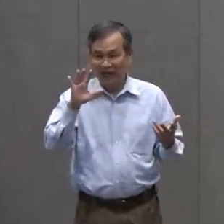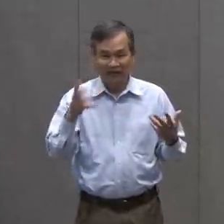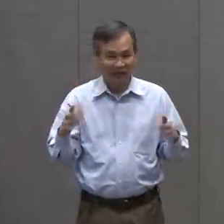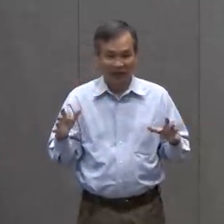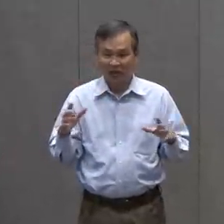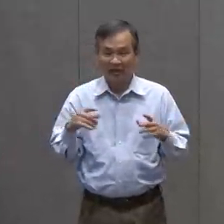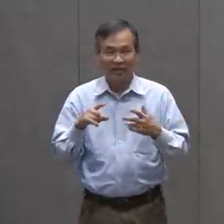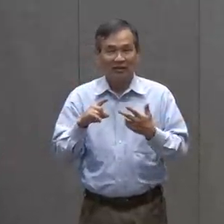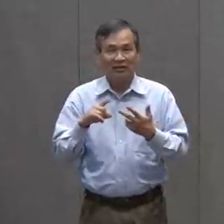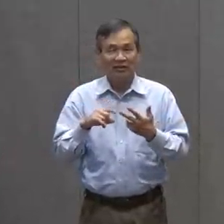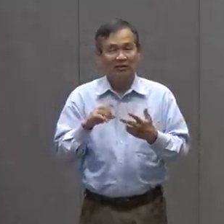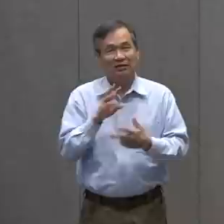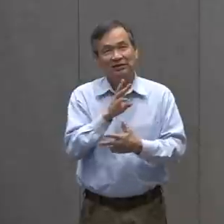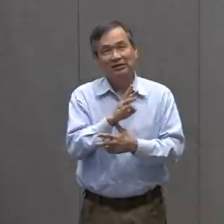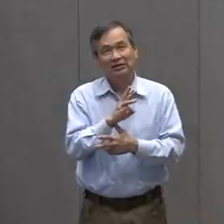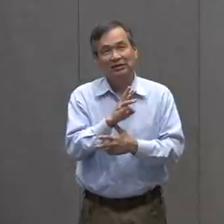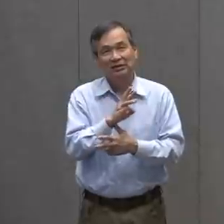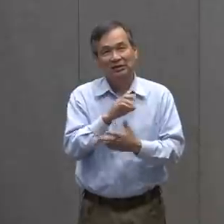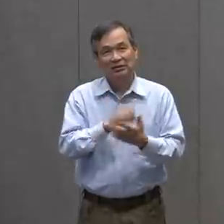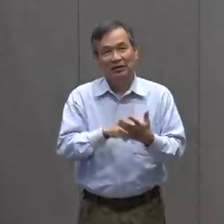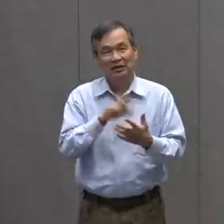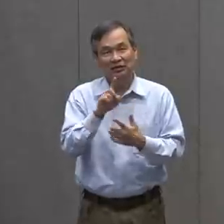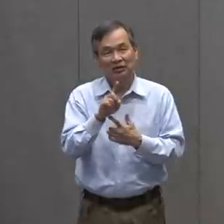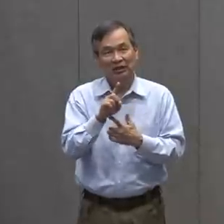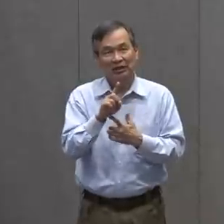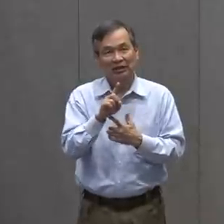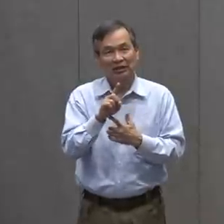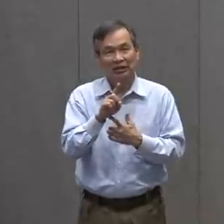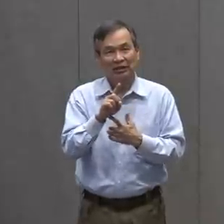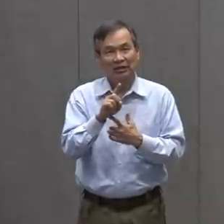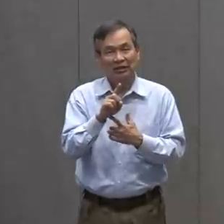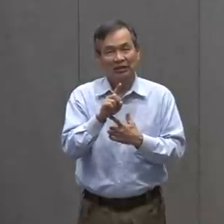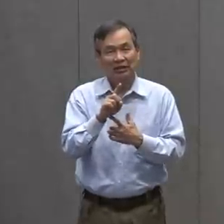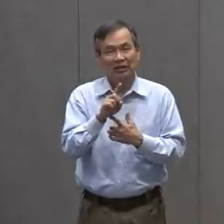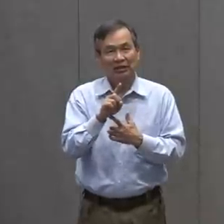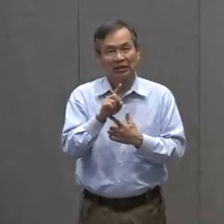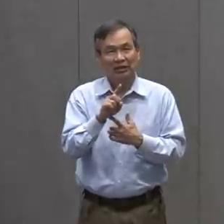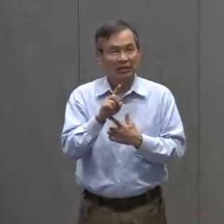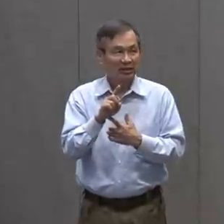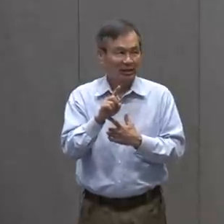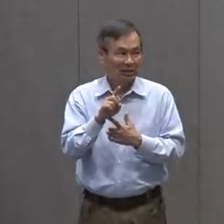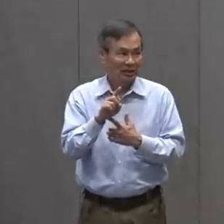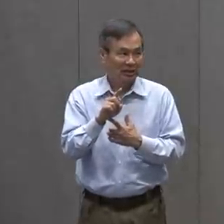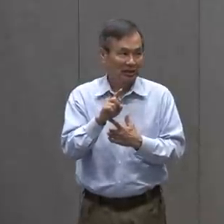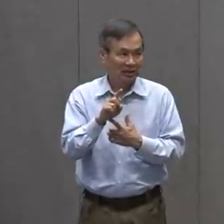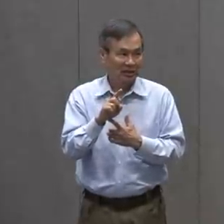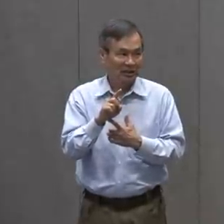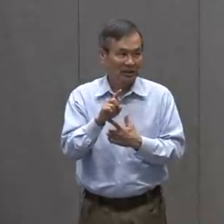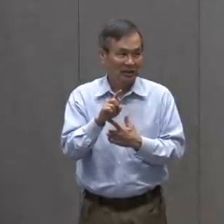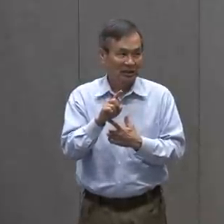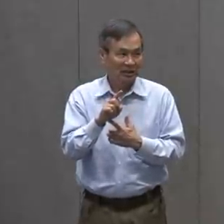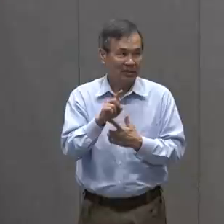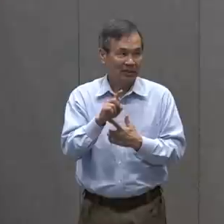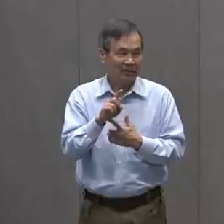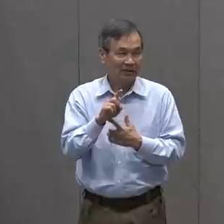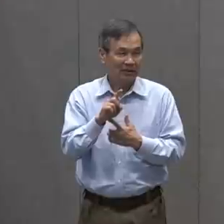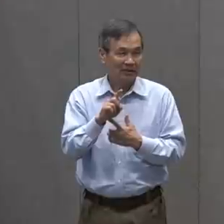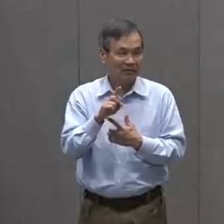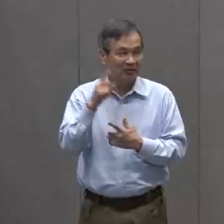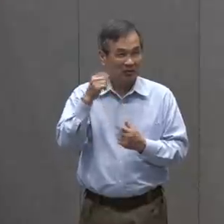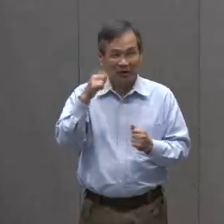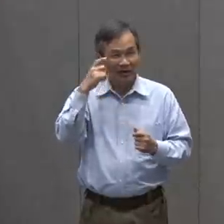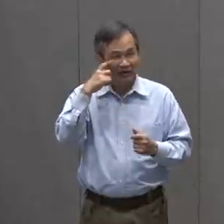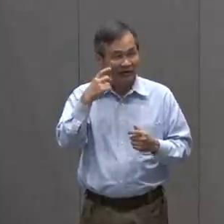see. 6 minus 1. See if I can figure out how to do that. 1,